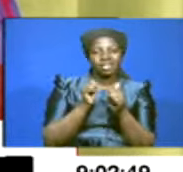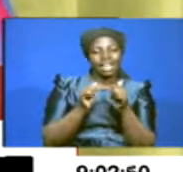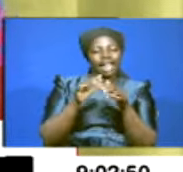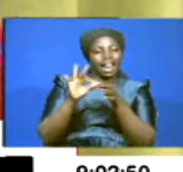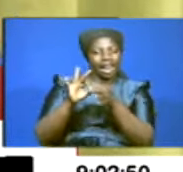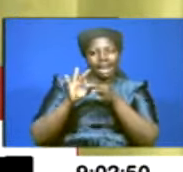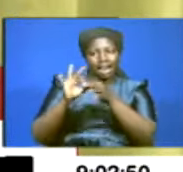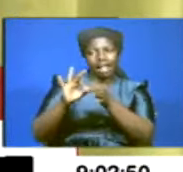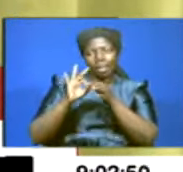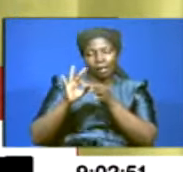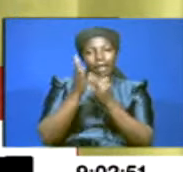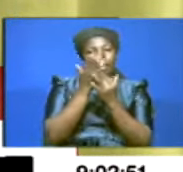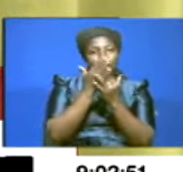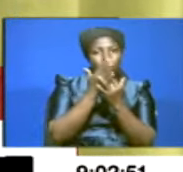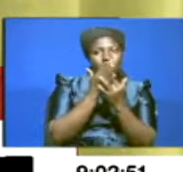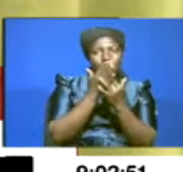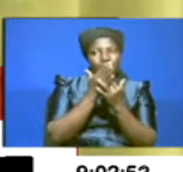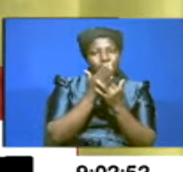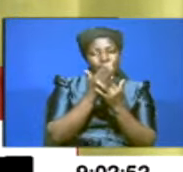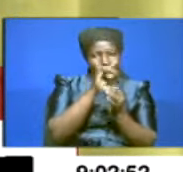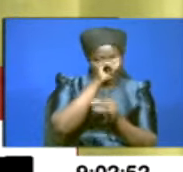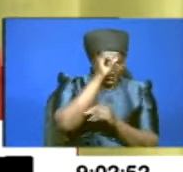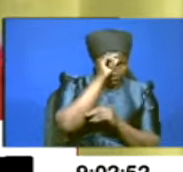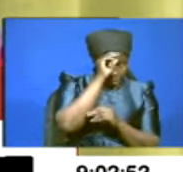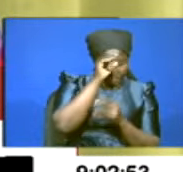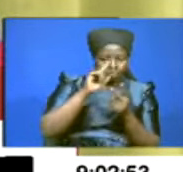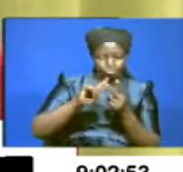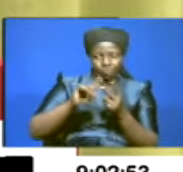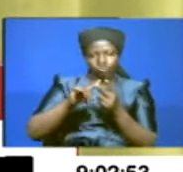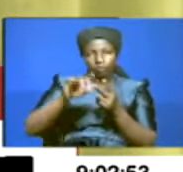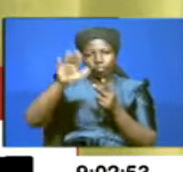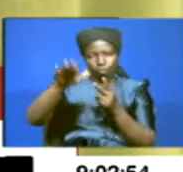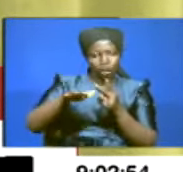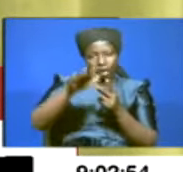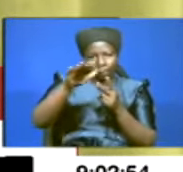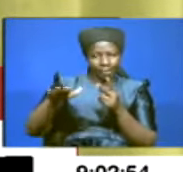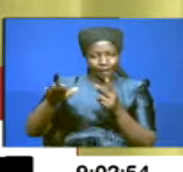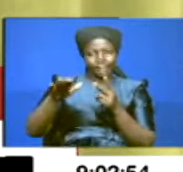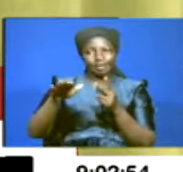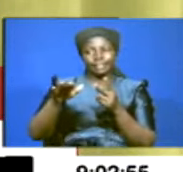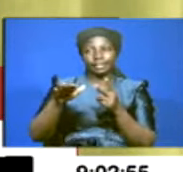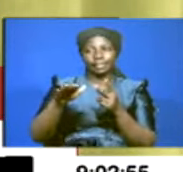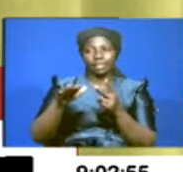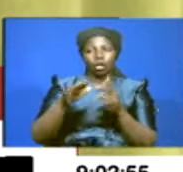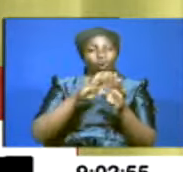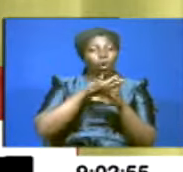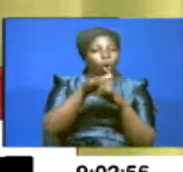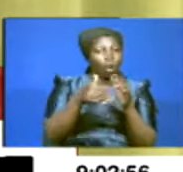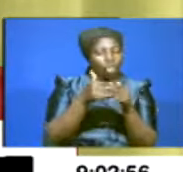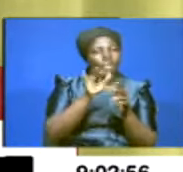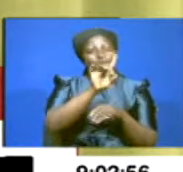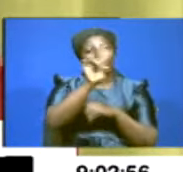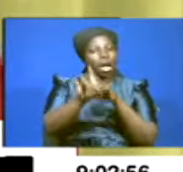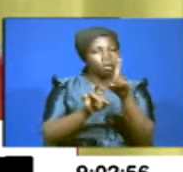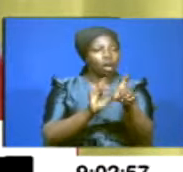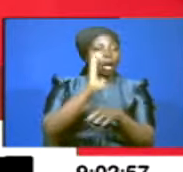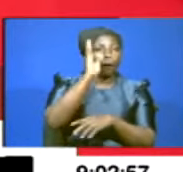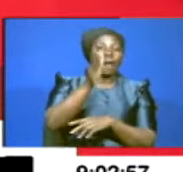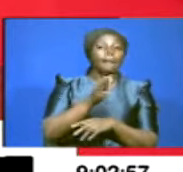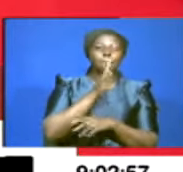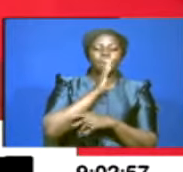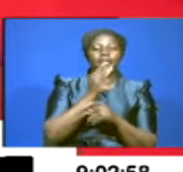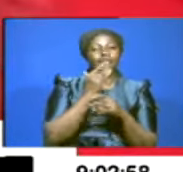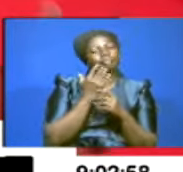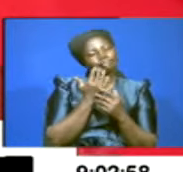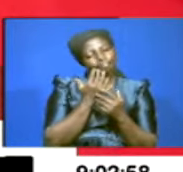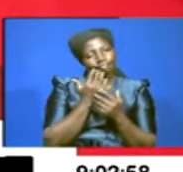relationship between the executive and the legislature. All the questions will be processed through his office.